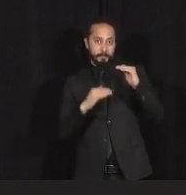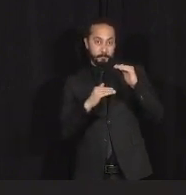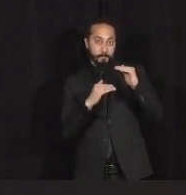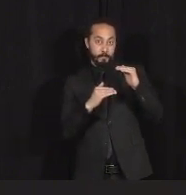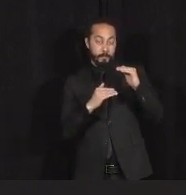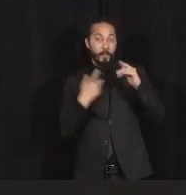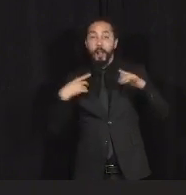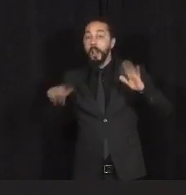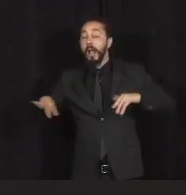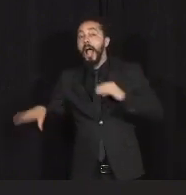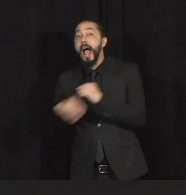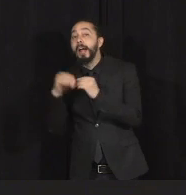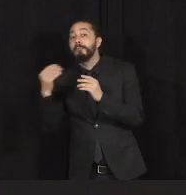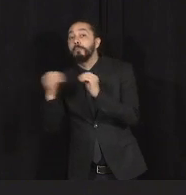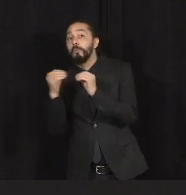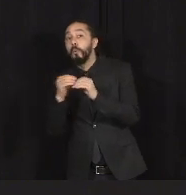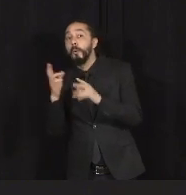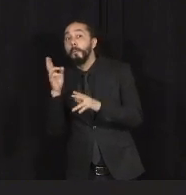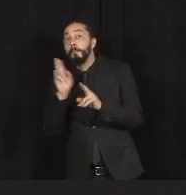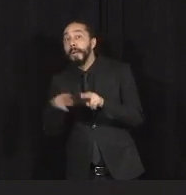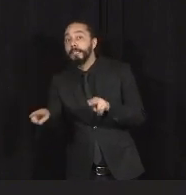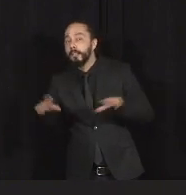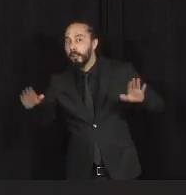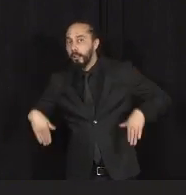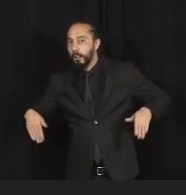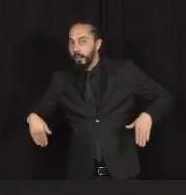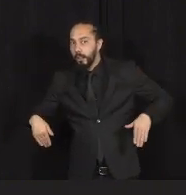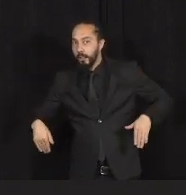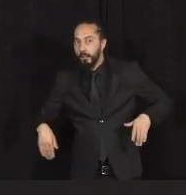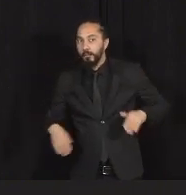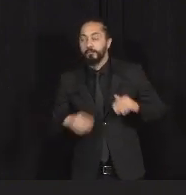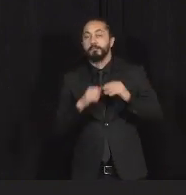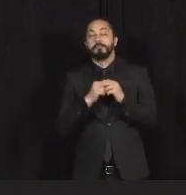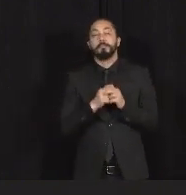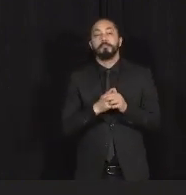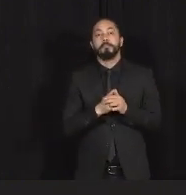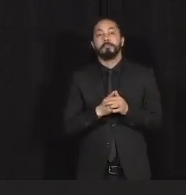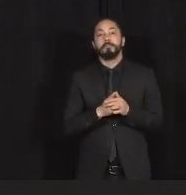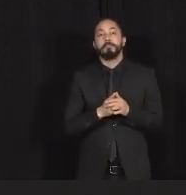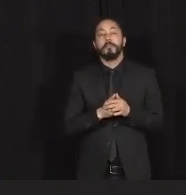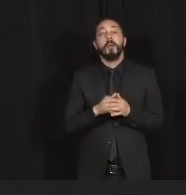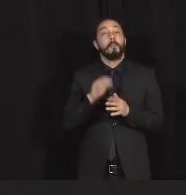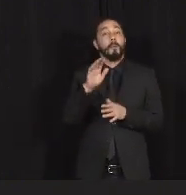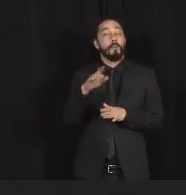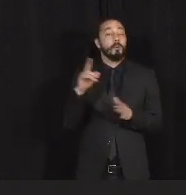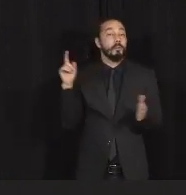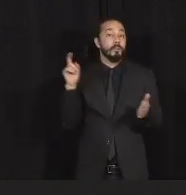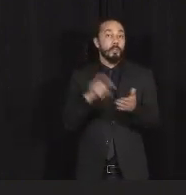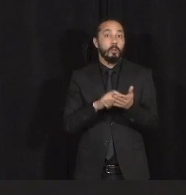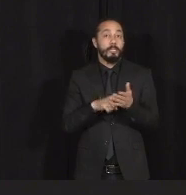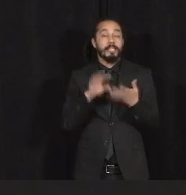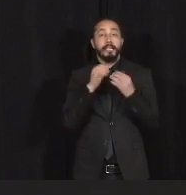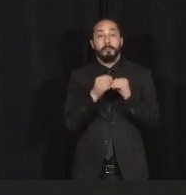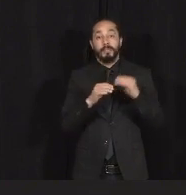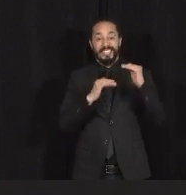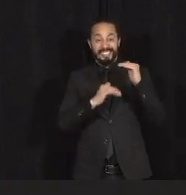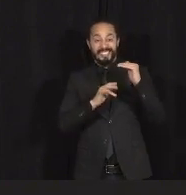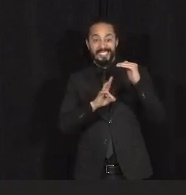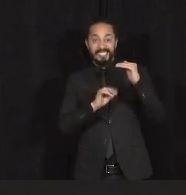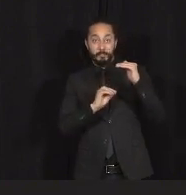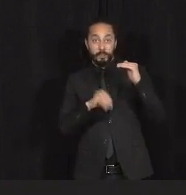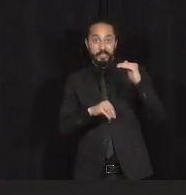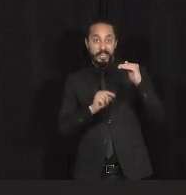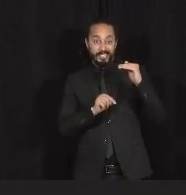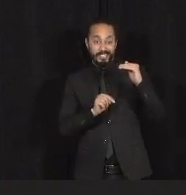beds. What we see, though, is that number of 70% is averaged across the